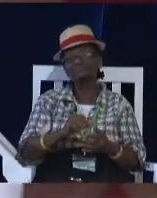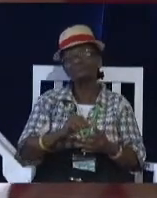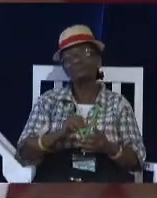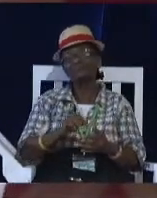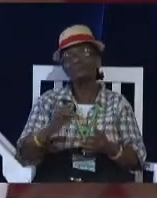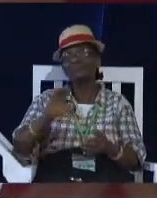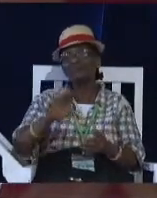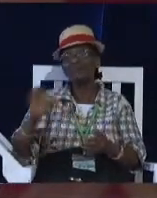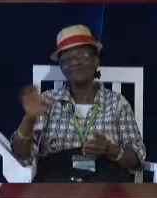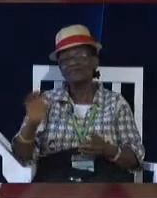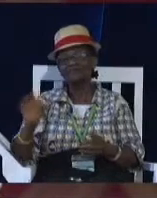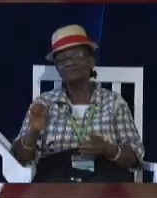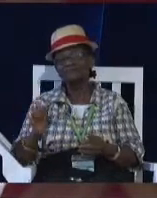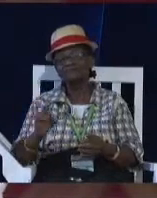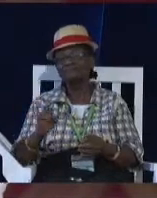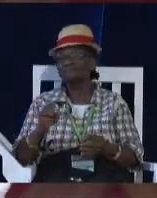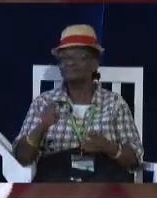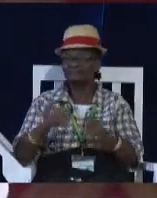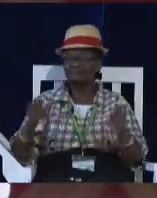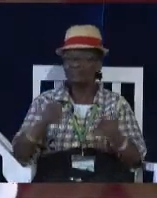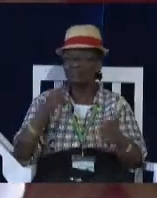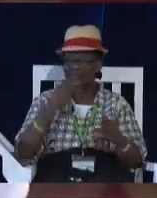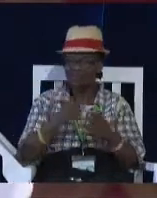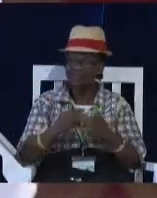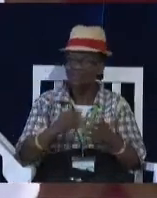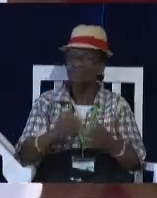if you are a believer